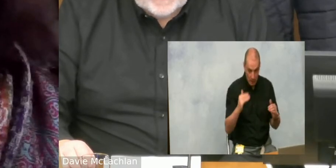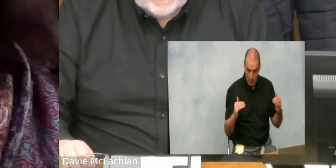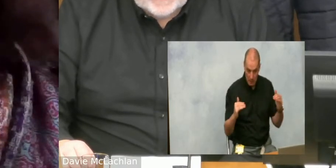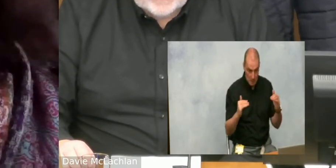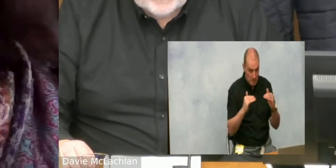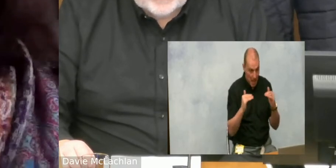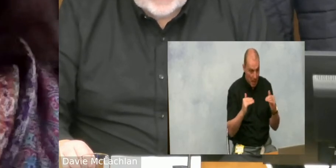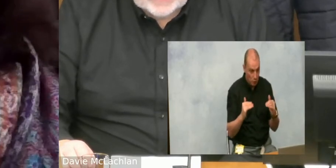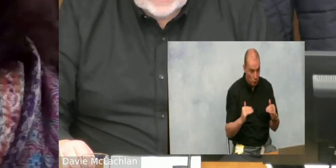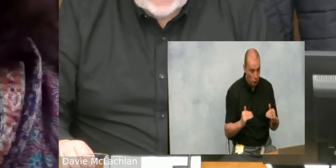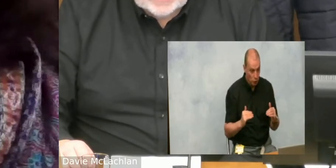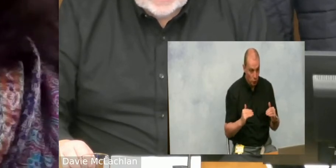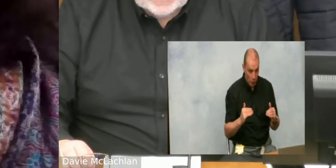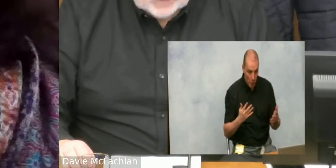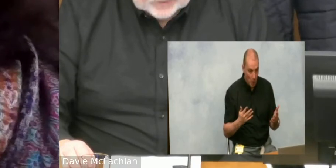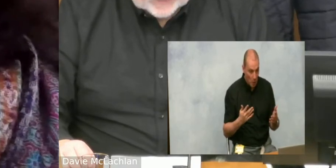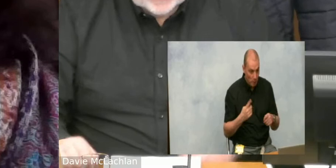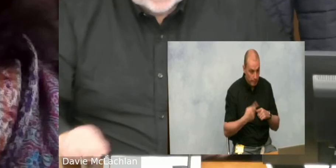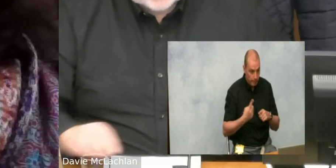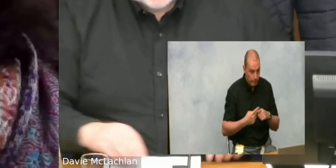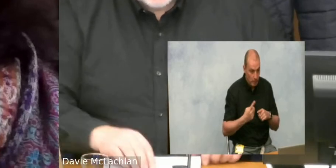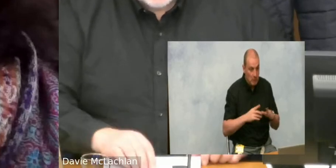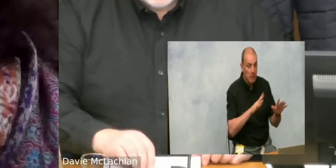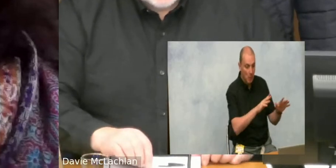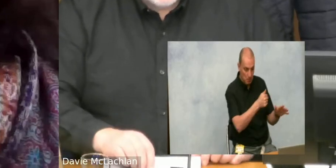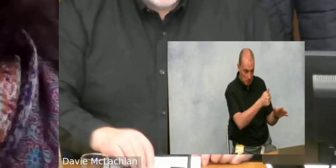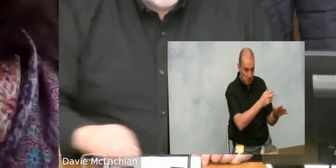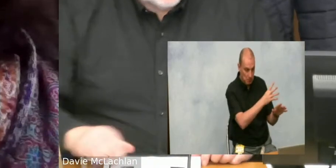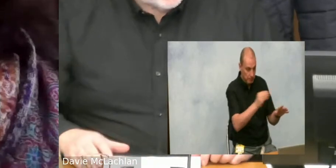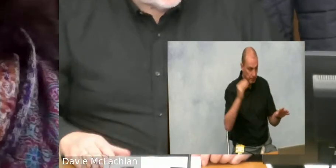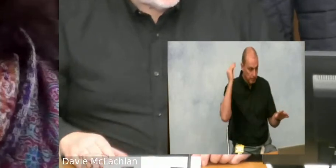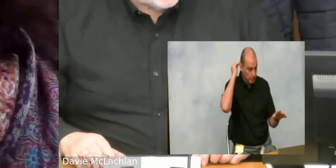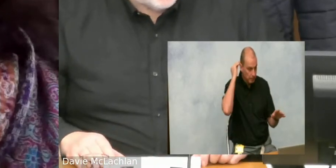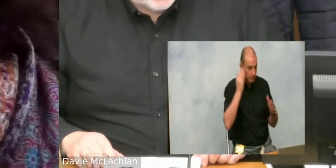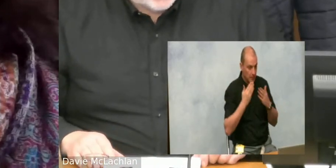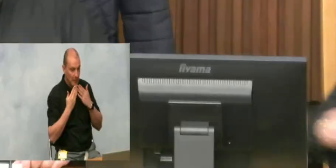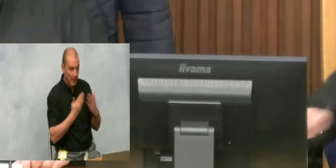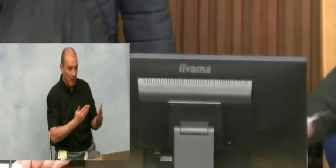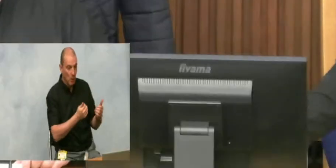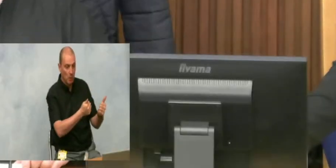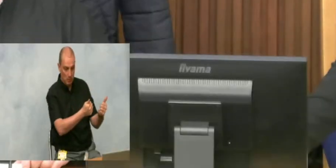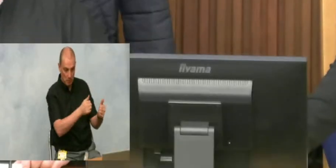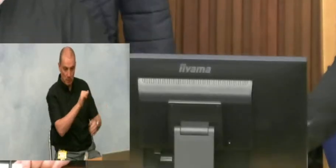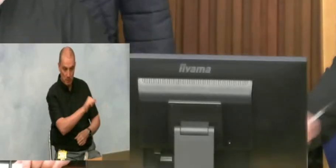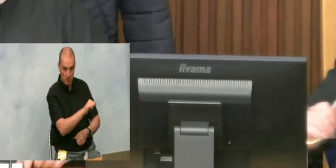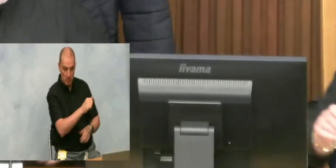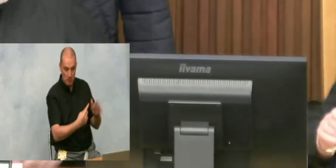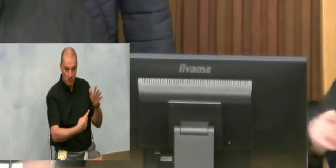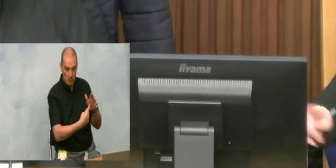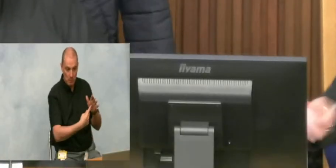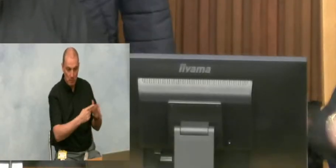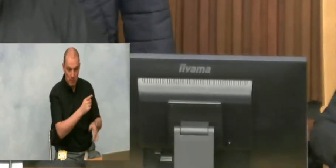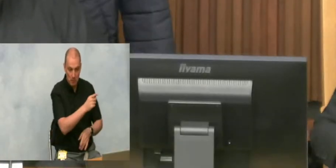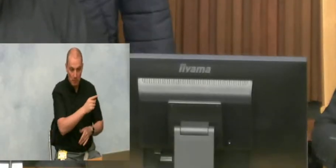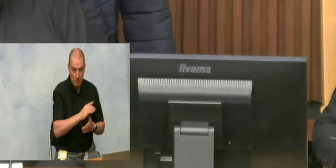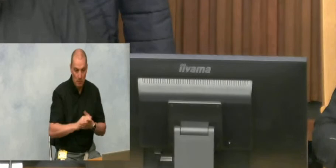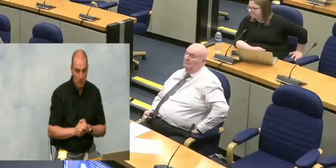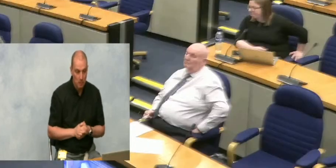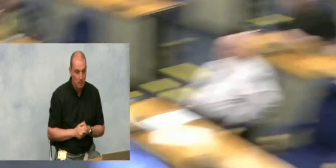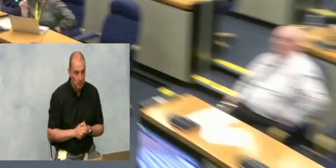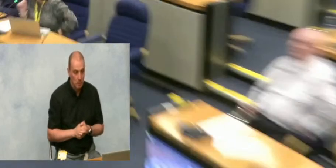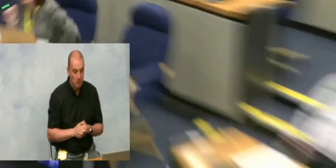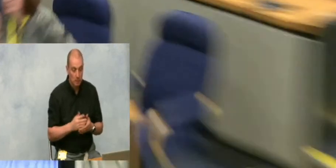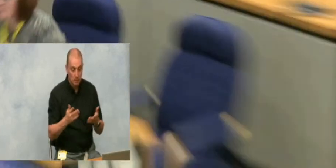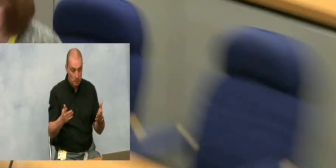dynamically to meet that need? And we will remain mindful as well of that. Thank you very much, Julia. Anyone else?